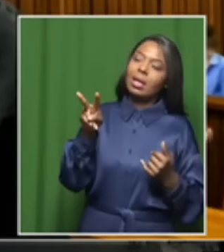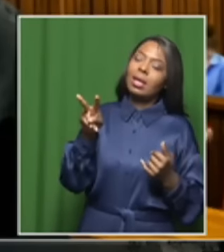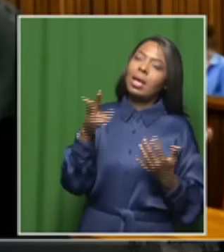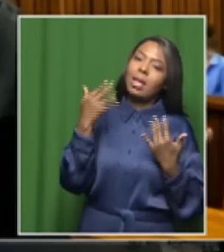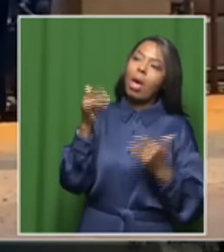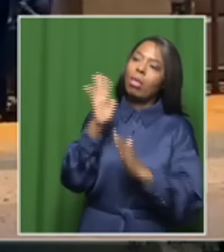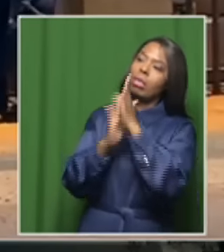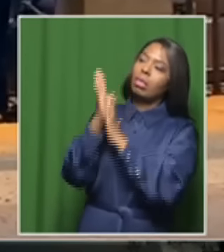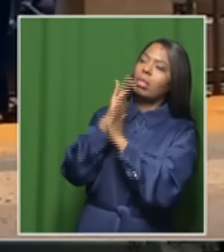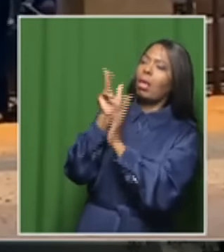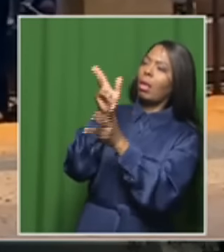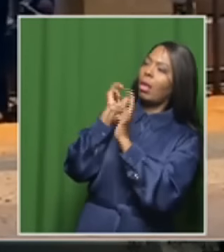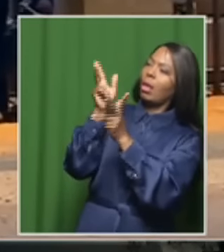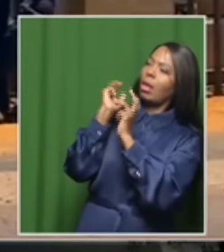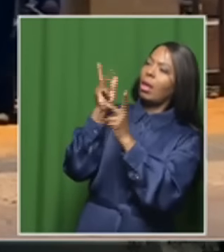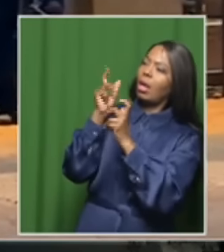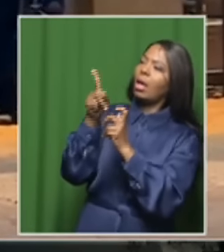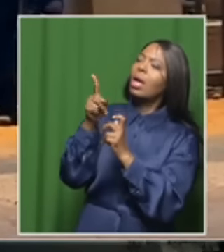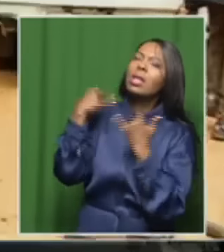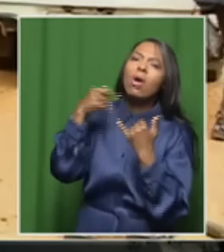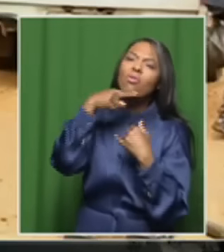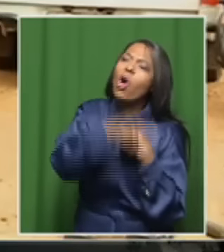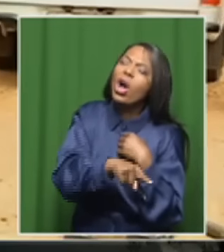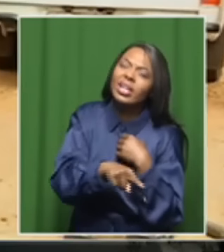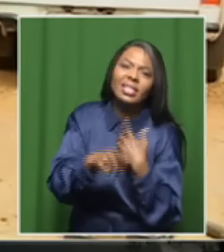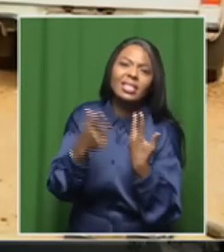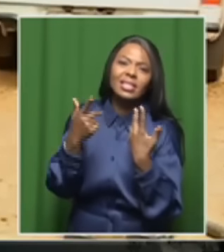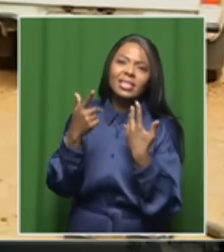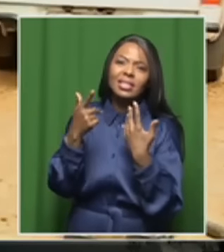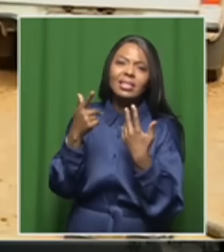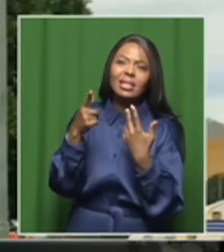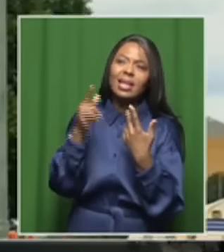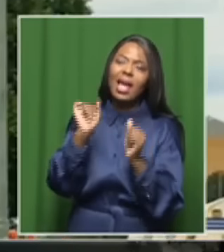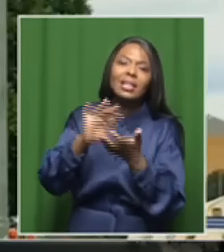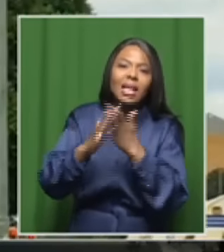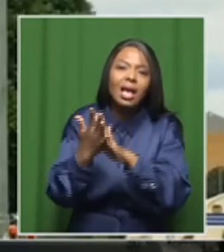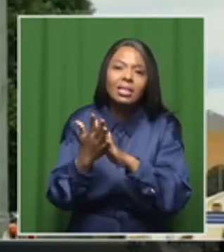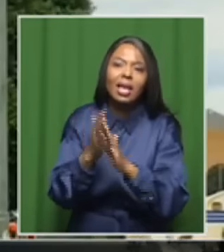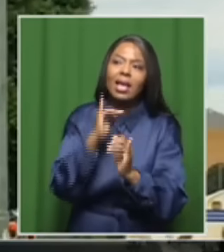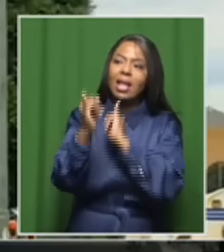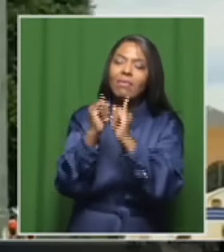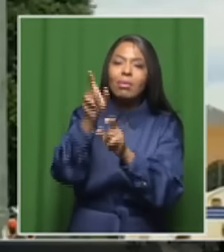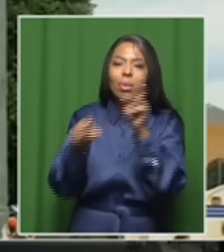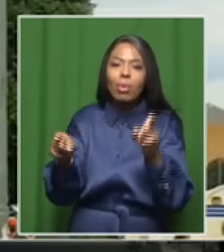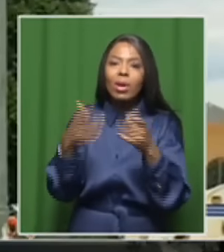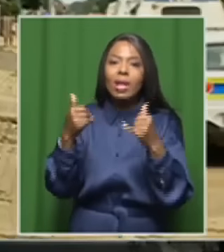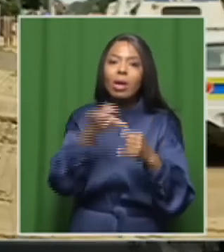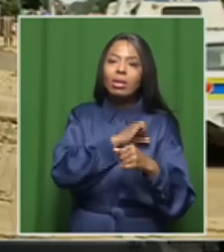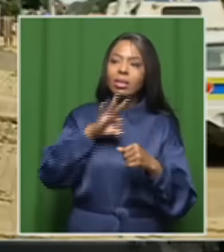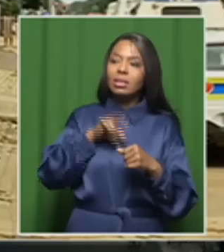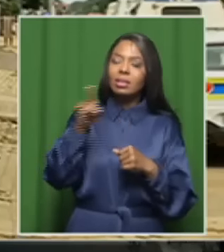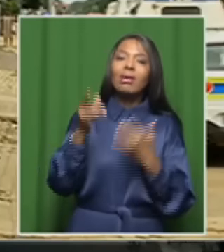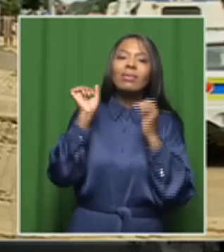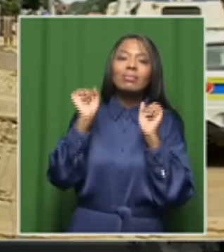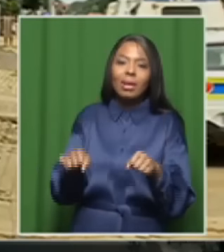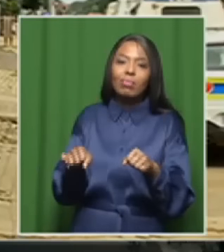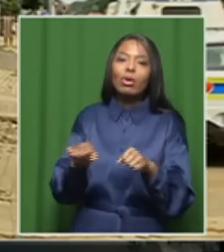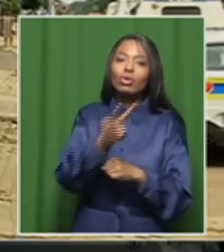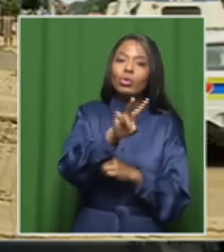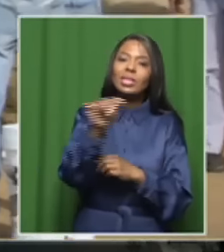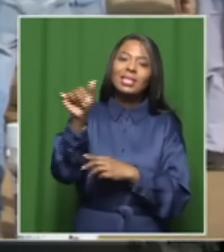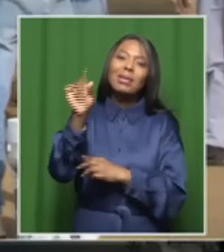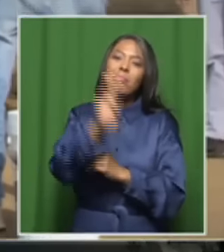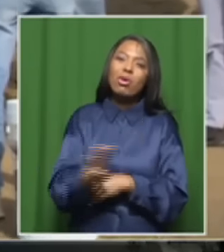on fraud cases at SASSA. 11 accused of defrauding SASSA of 260 million rand. That is an ongoing case.